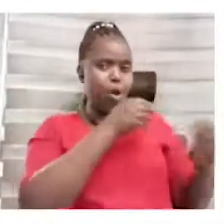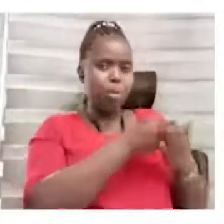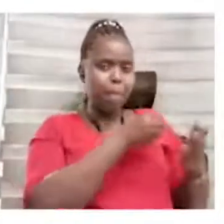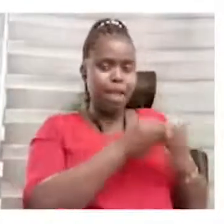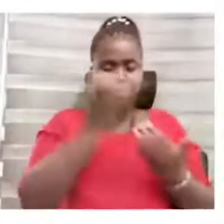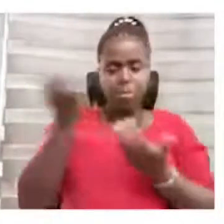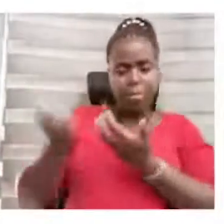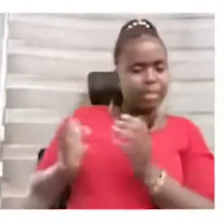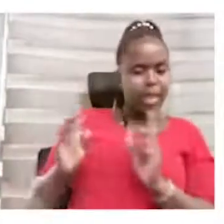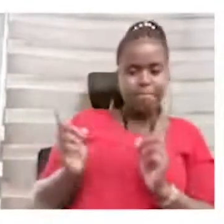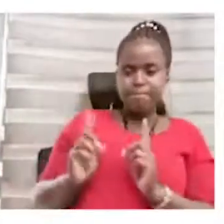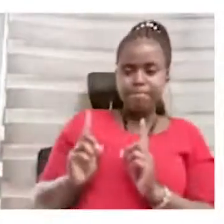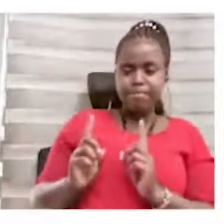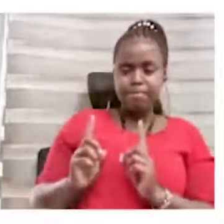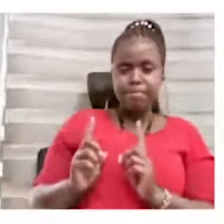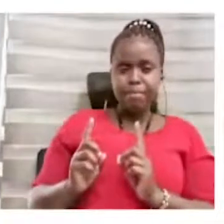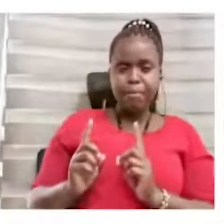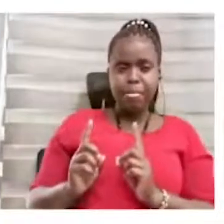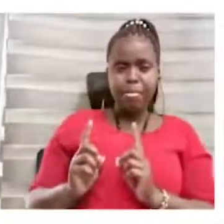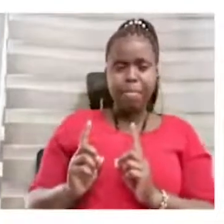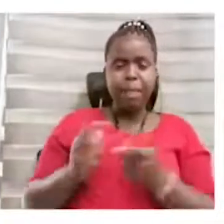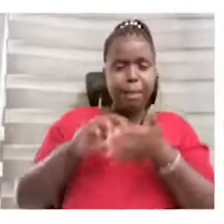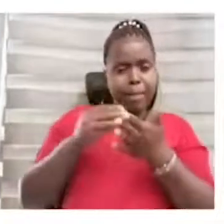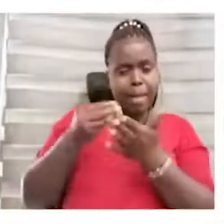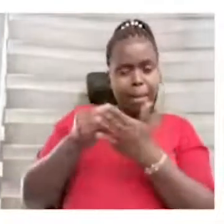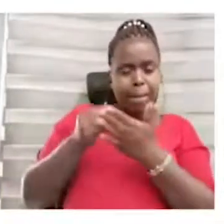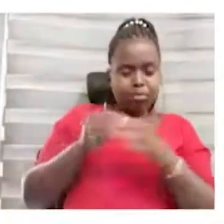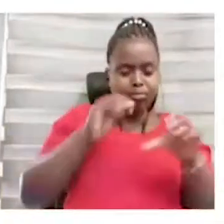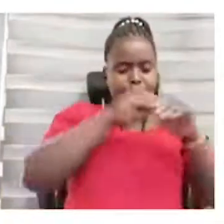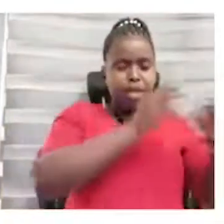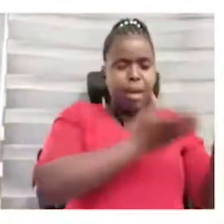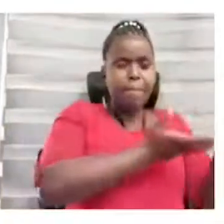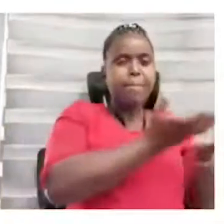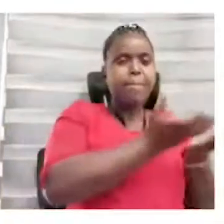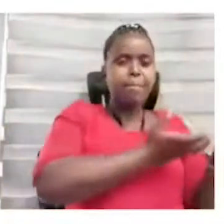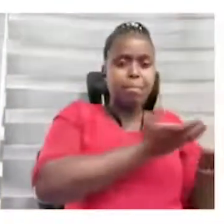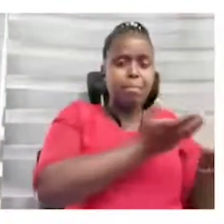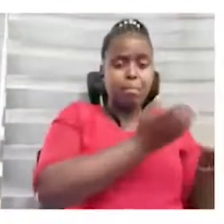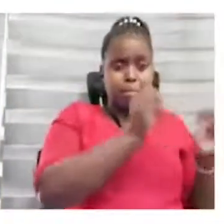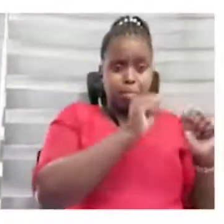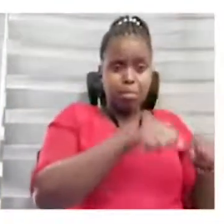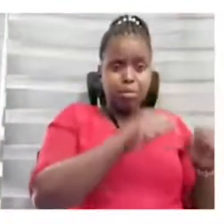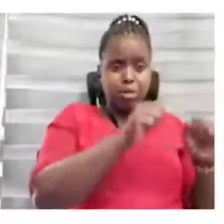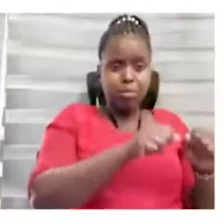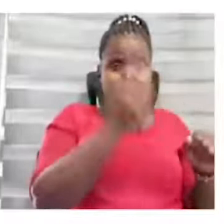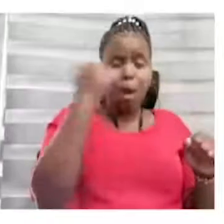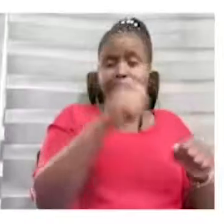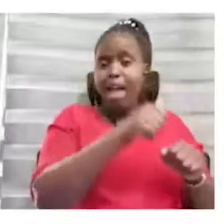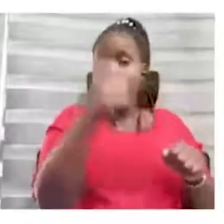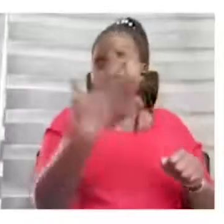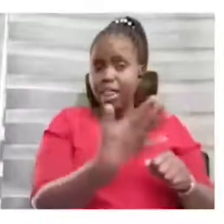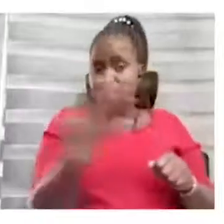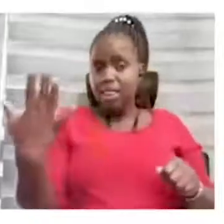But that money in that business case should follow, because another thing that's very important is it's not